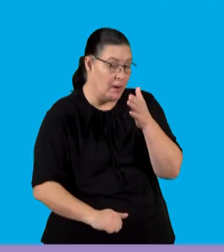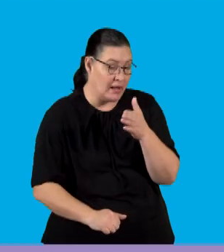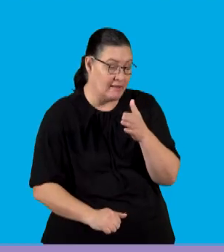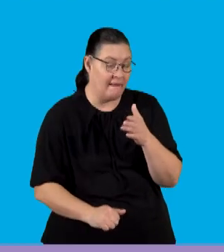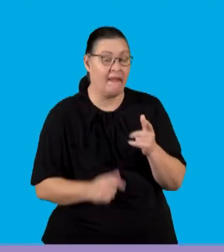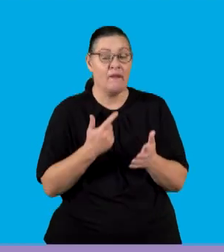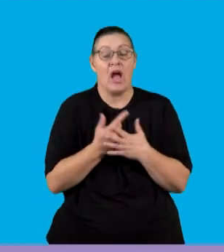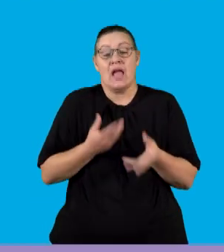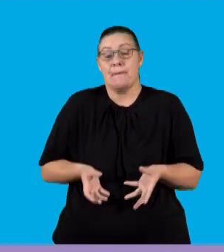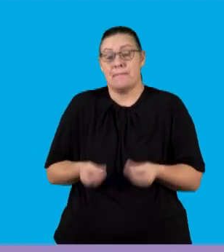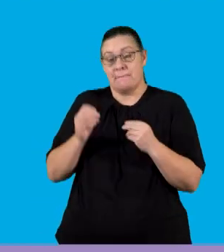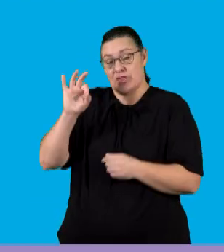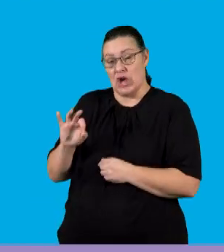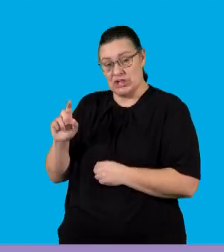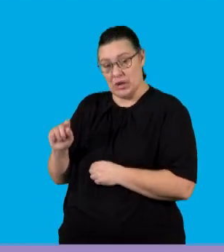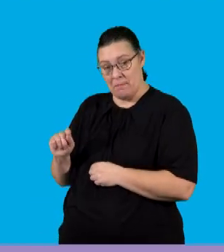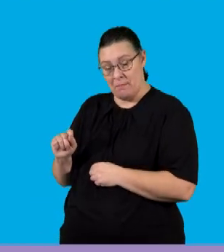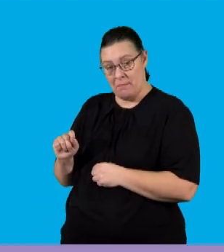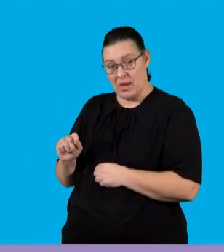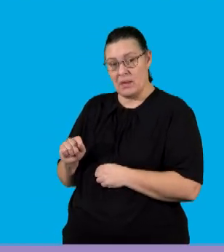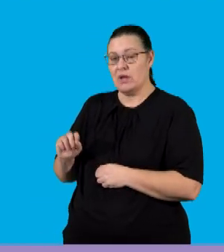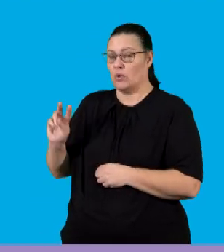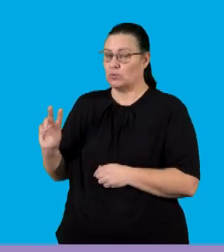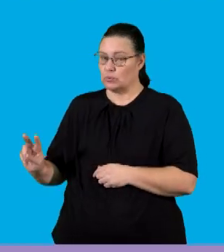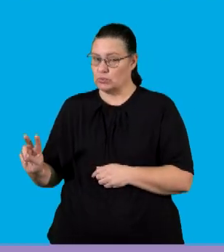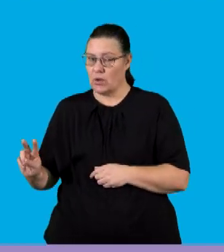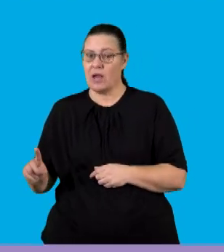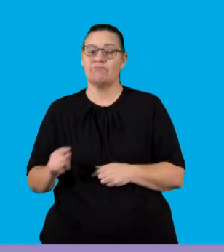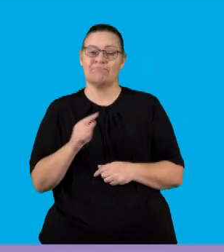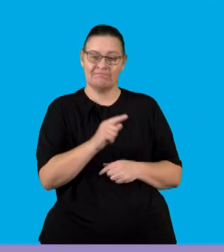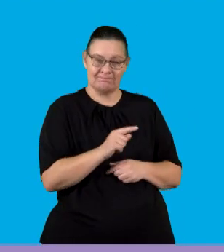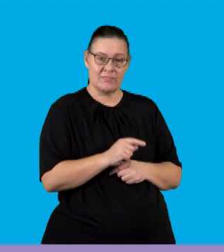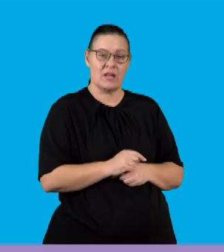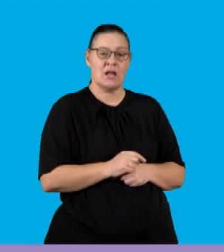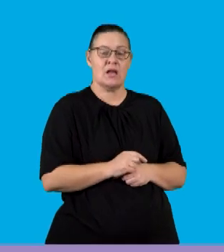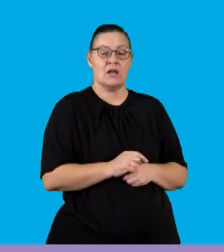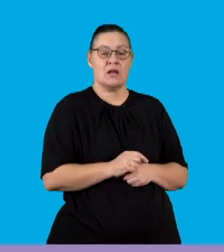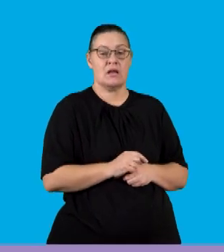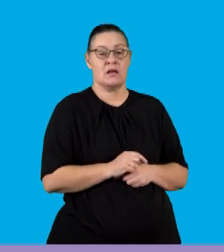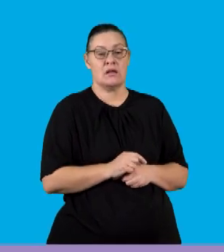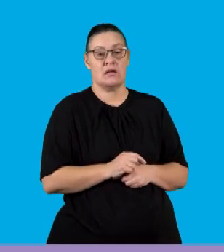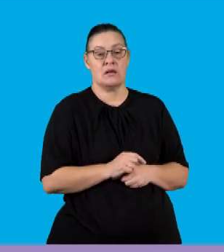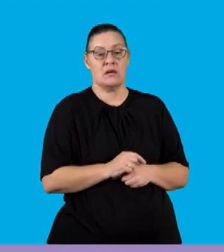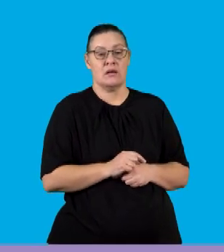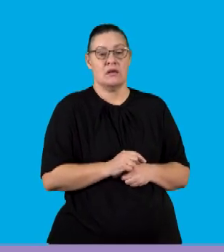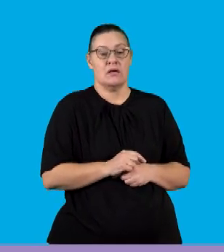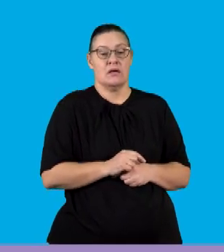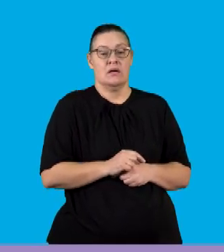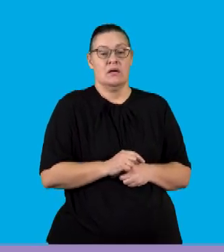add or subtract so that we get to our third term, which is our 2? As we can see, there is our third